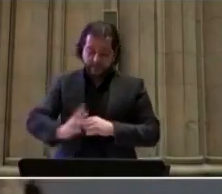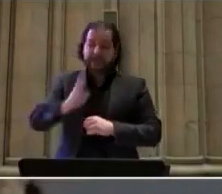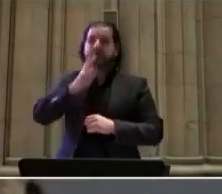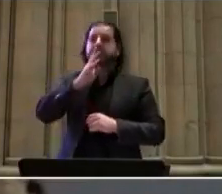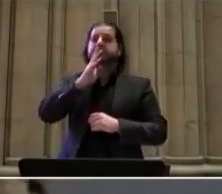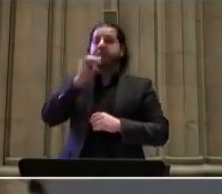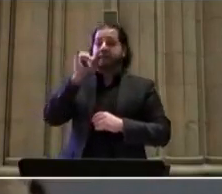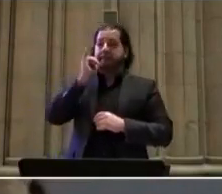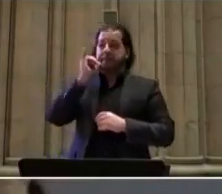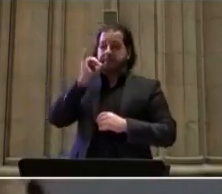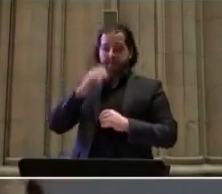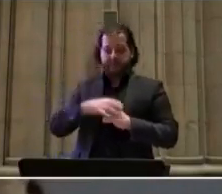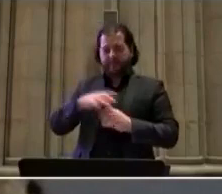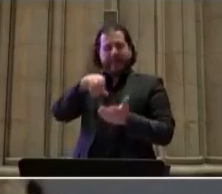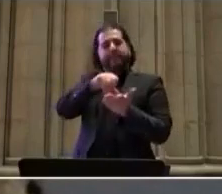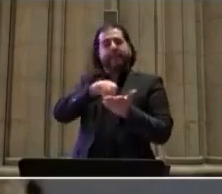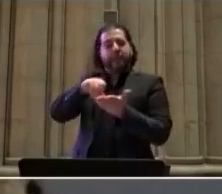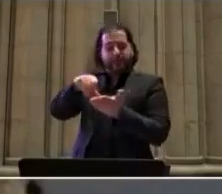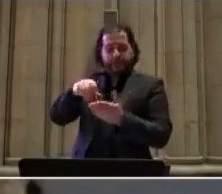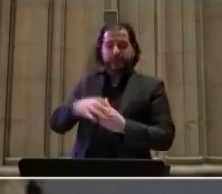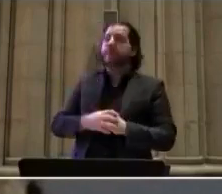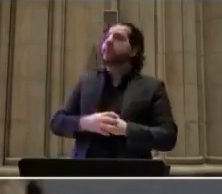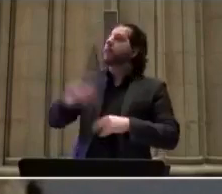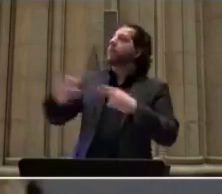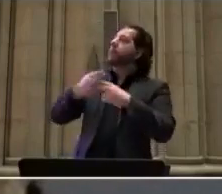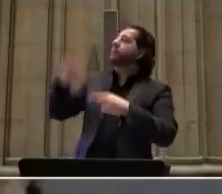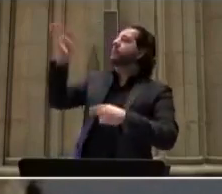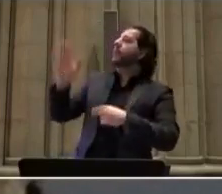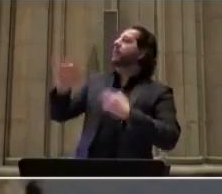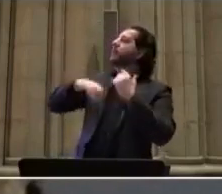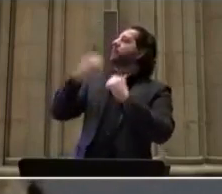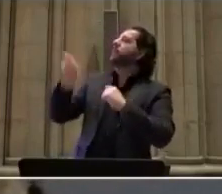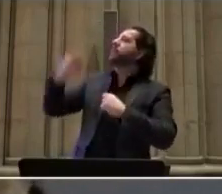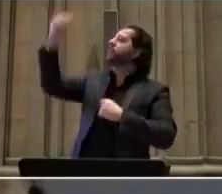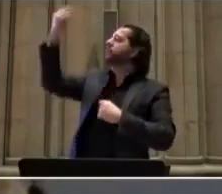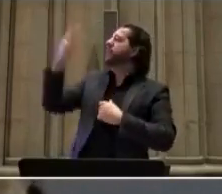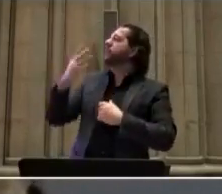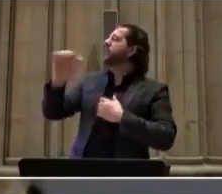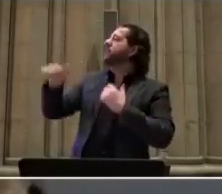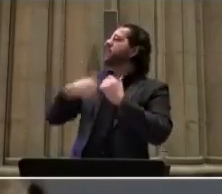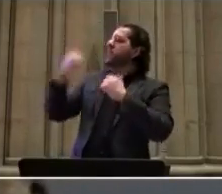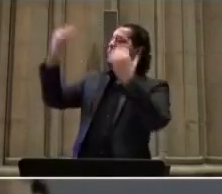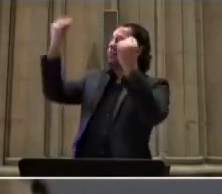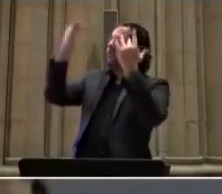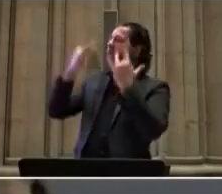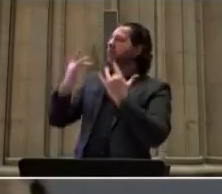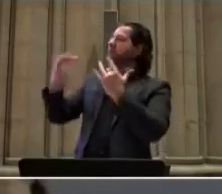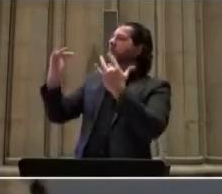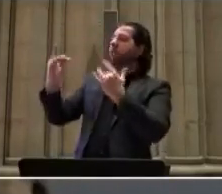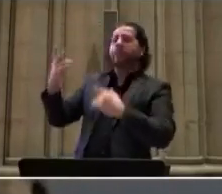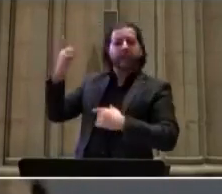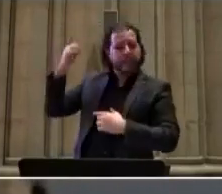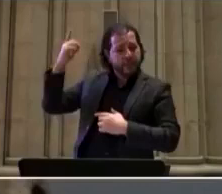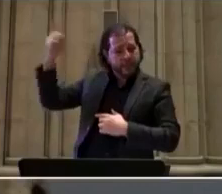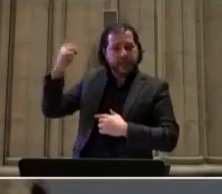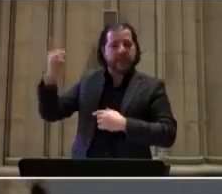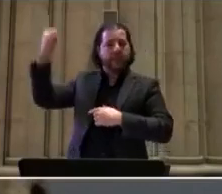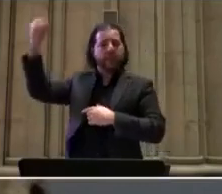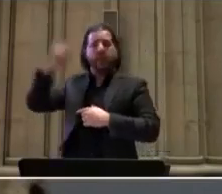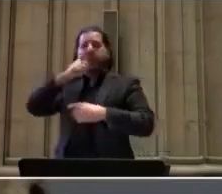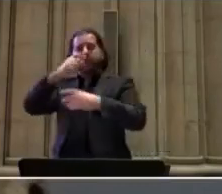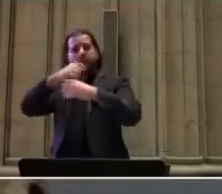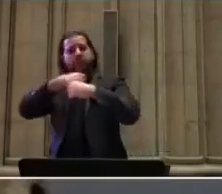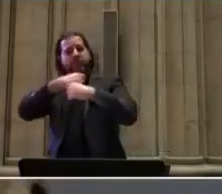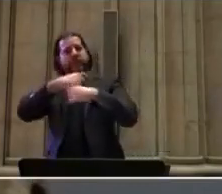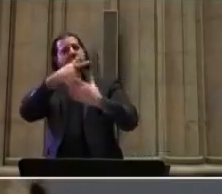ar-Rahim. In the name of God, the most gracious and the most merciful. He is the one who created